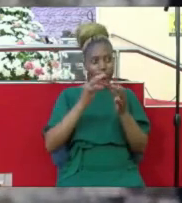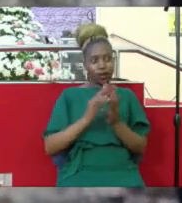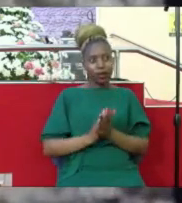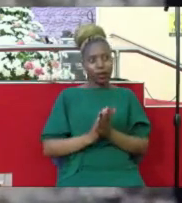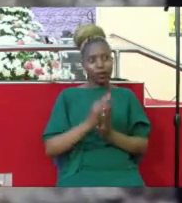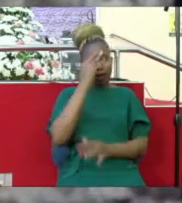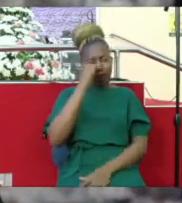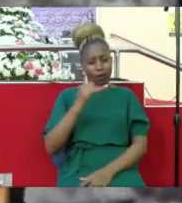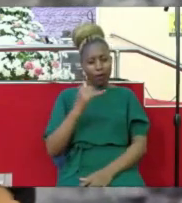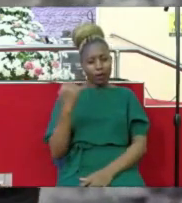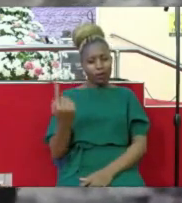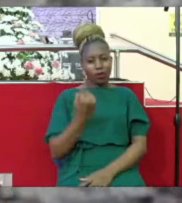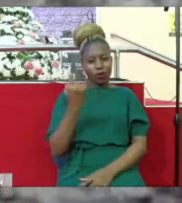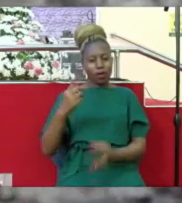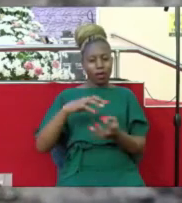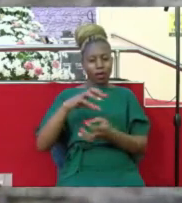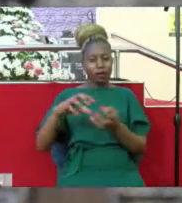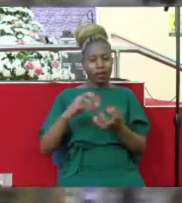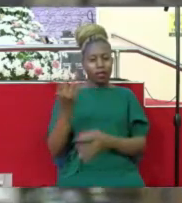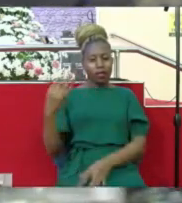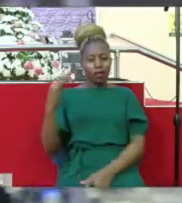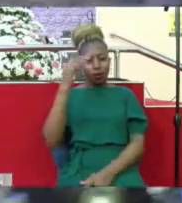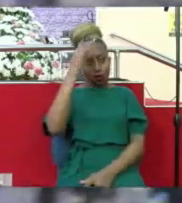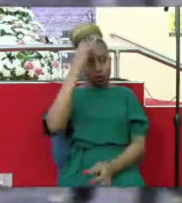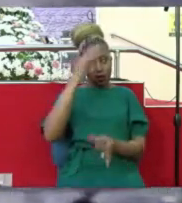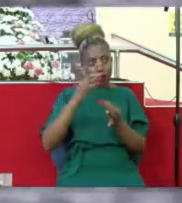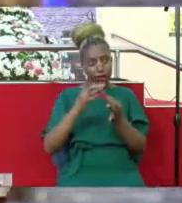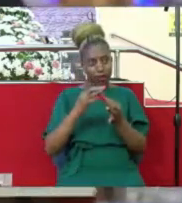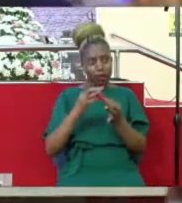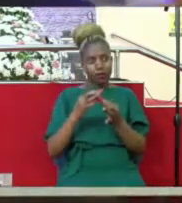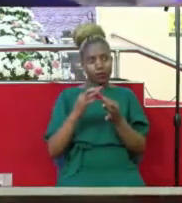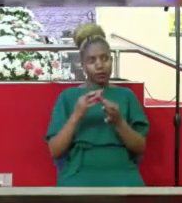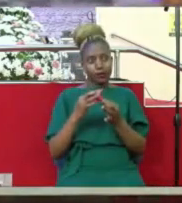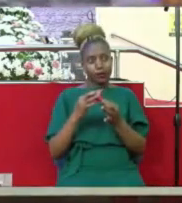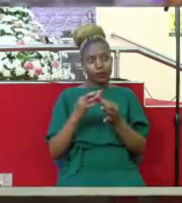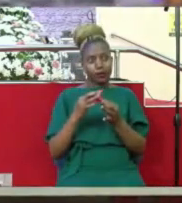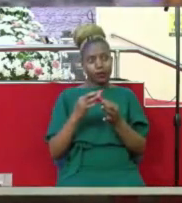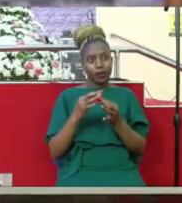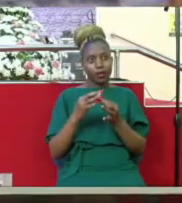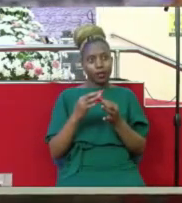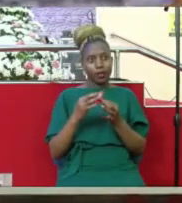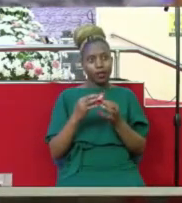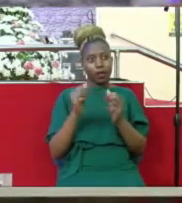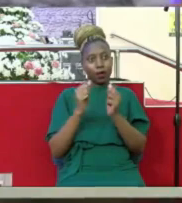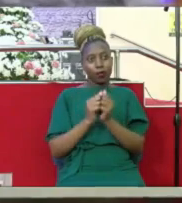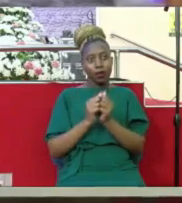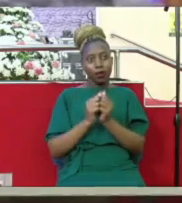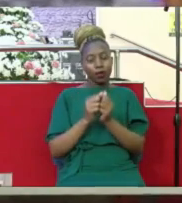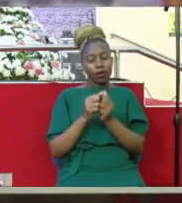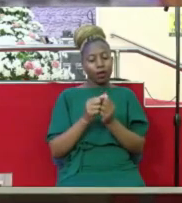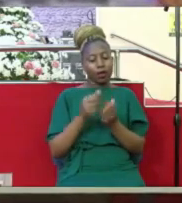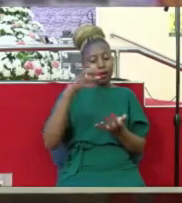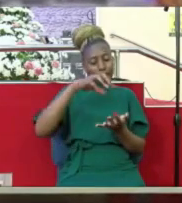the mixing of faith. Kwa sababu ni lazima kuwe na ile kuchanganya na imani. Within a moment. Wakati huo